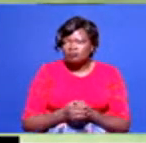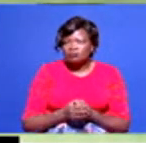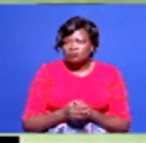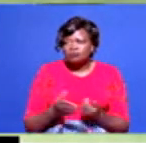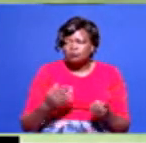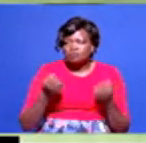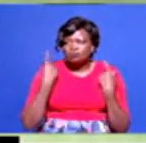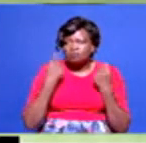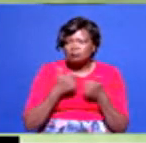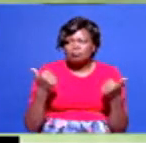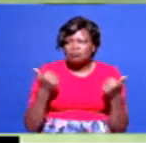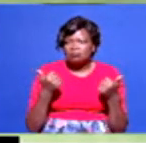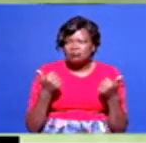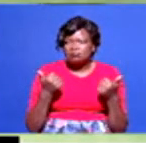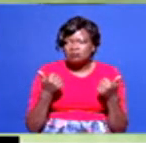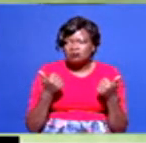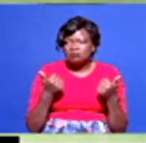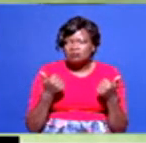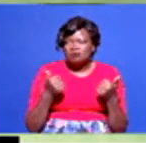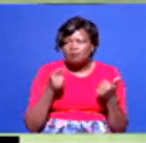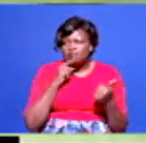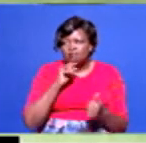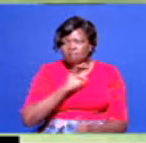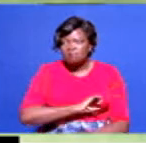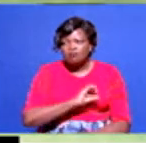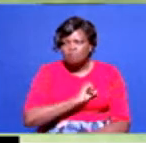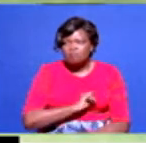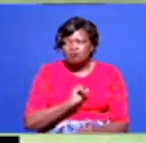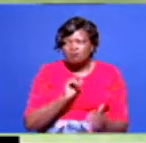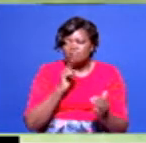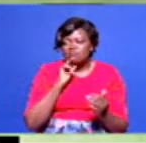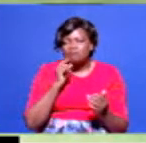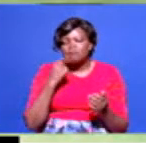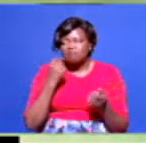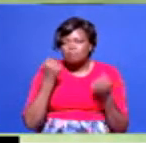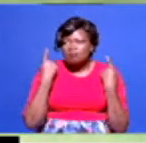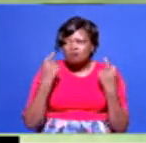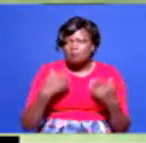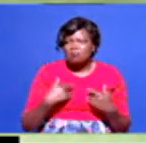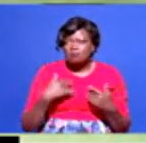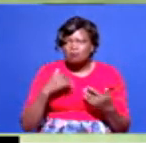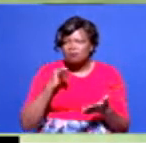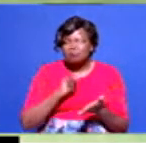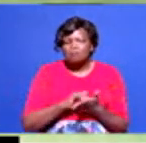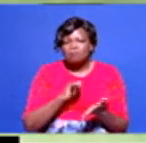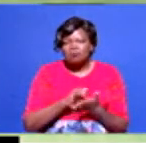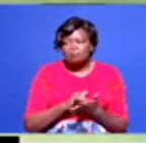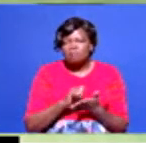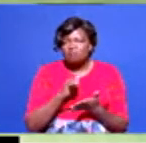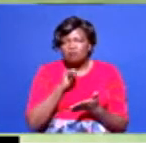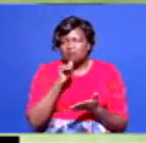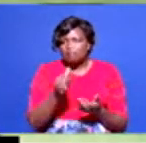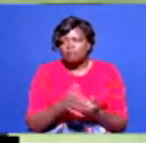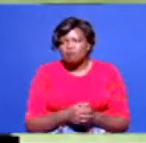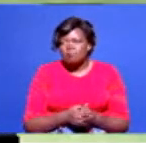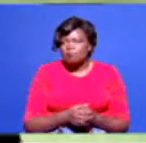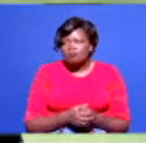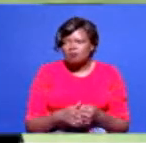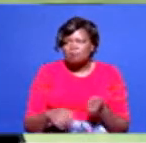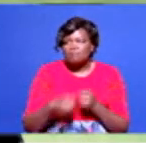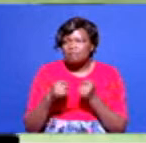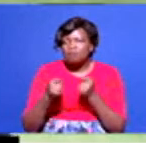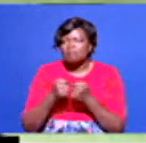understanding. A man of patience, a man who is understanding, and that did not in any way mar our